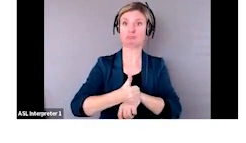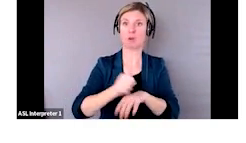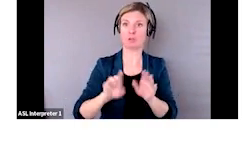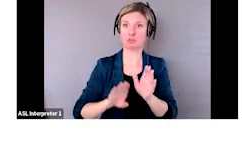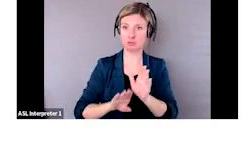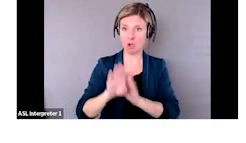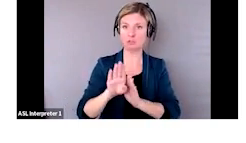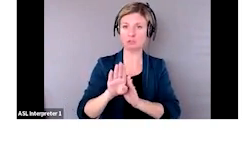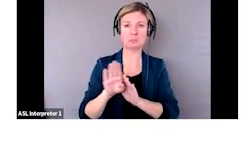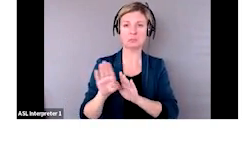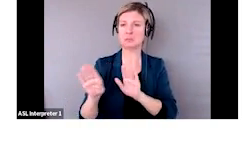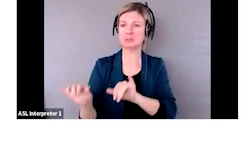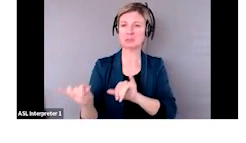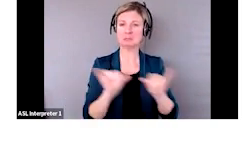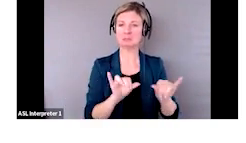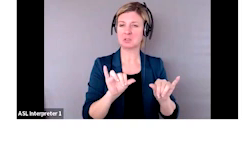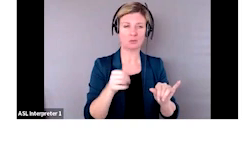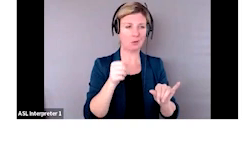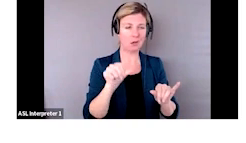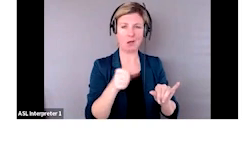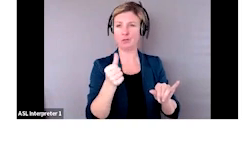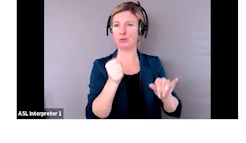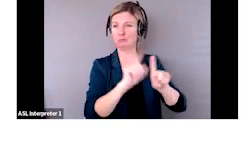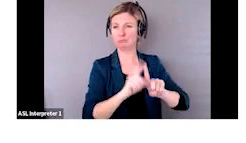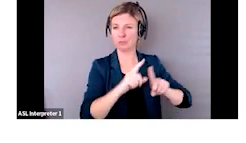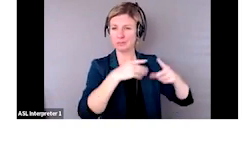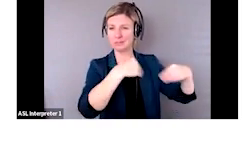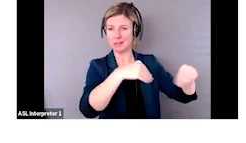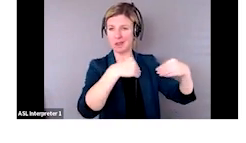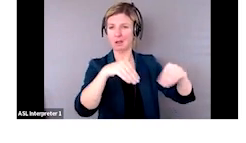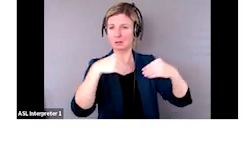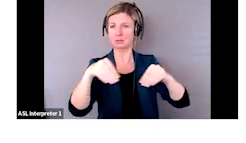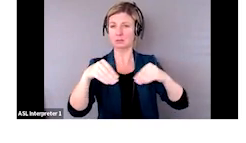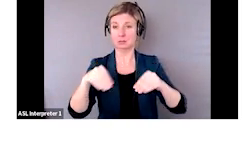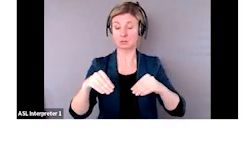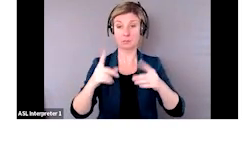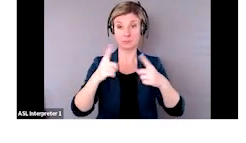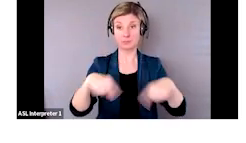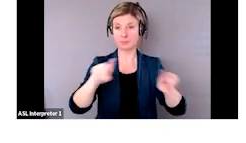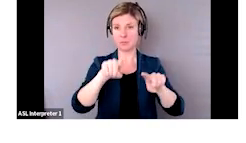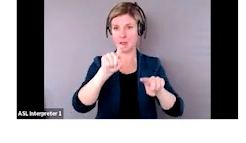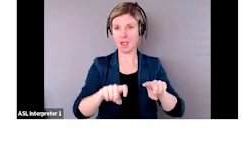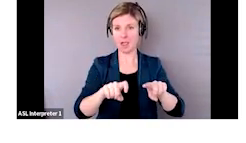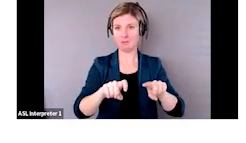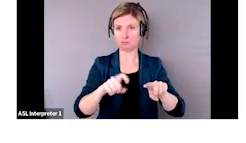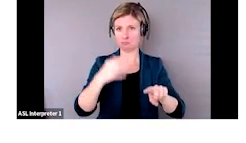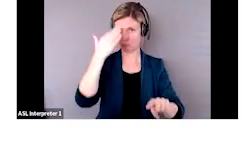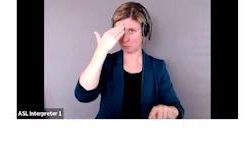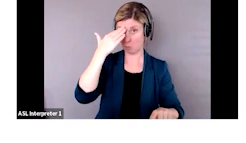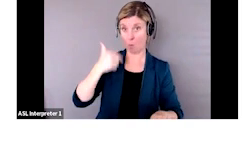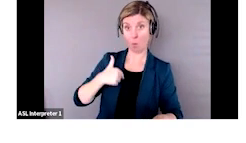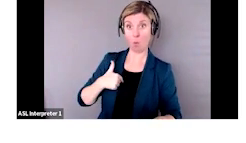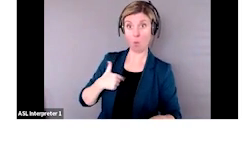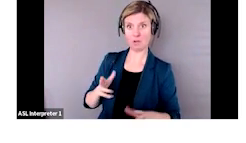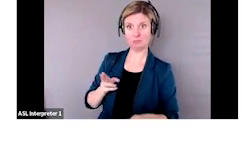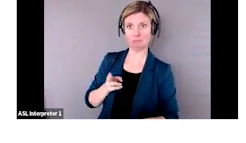sales channel. You have to have awareness that you're actually on the platform. And